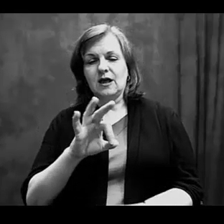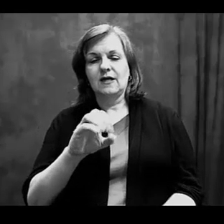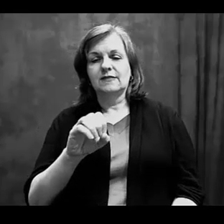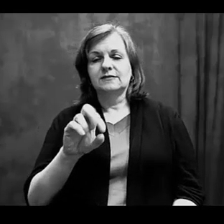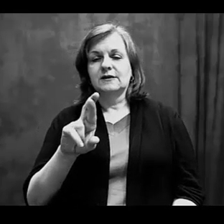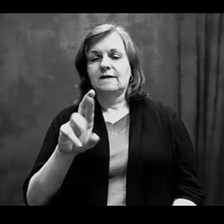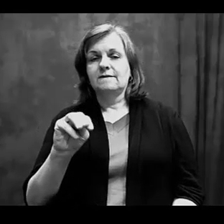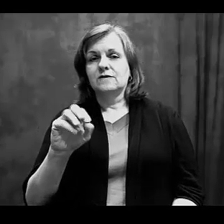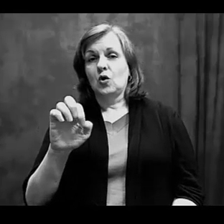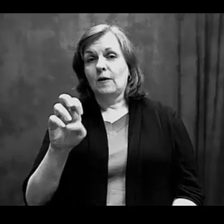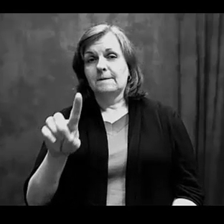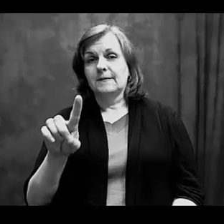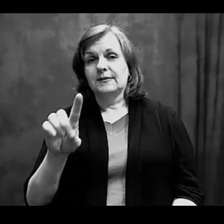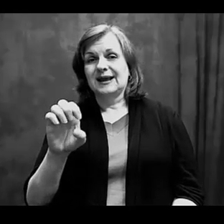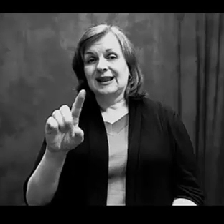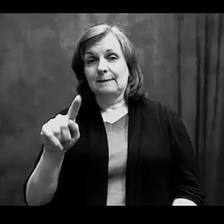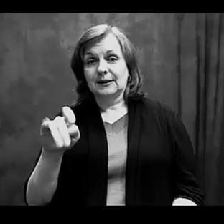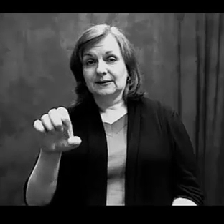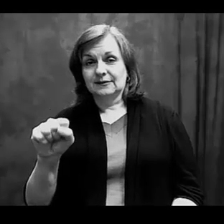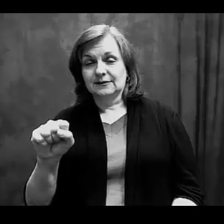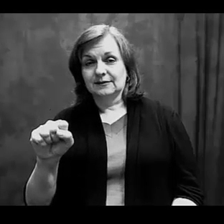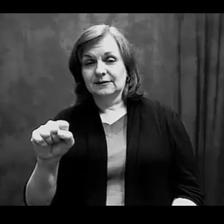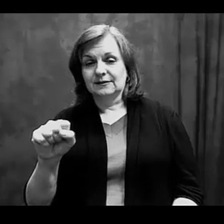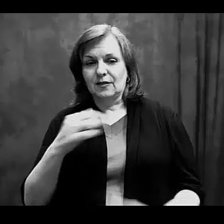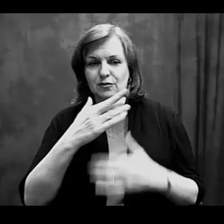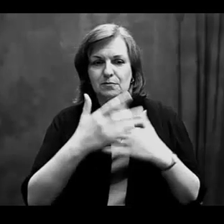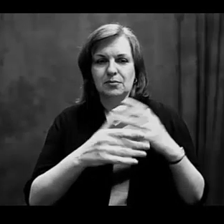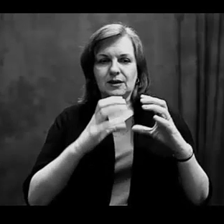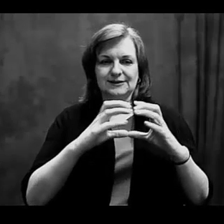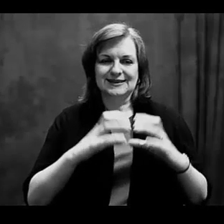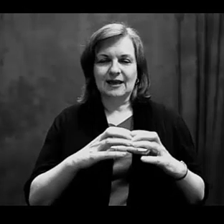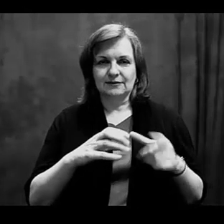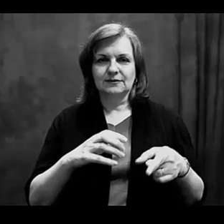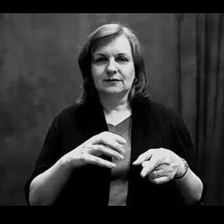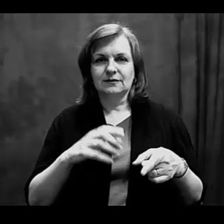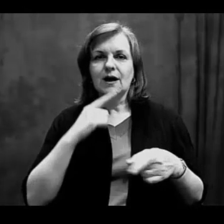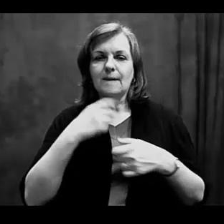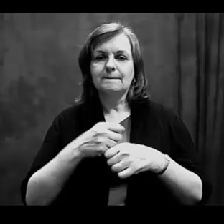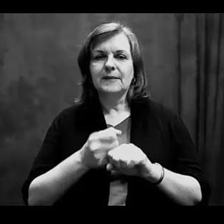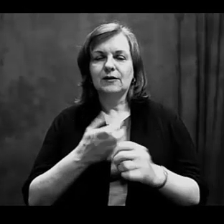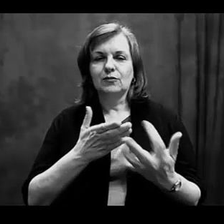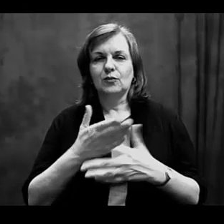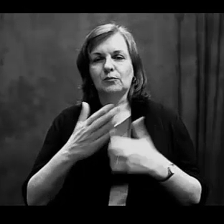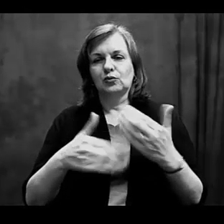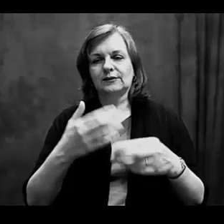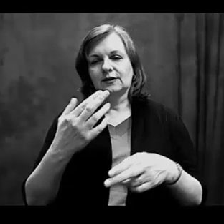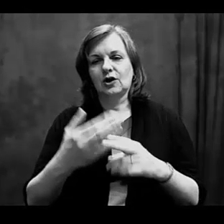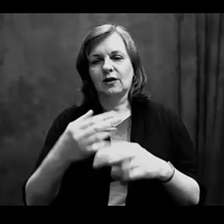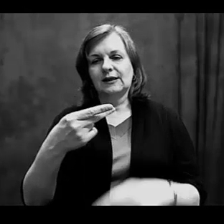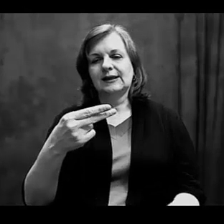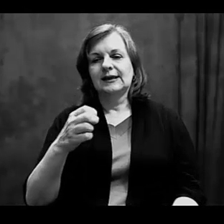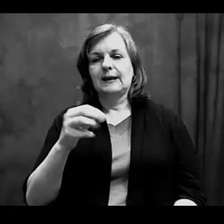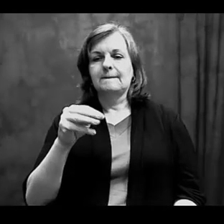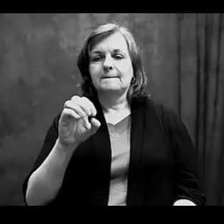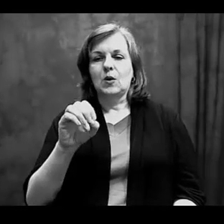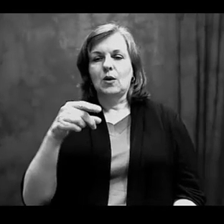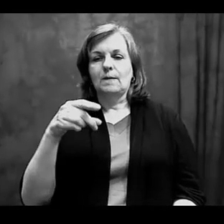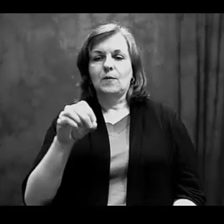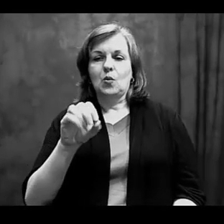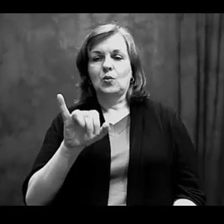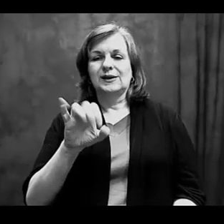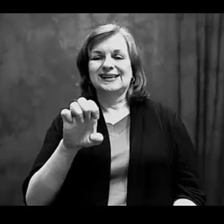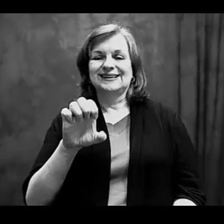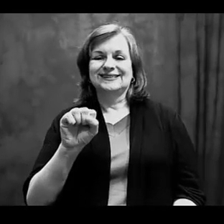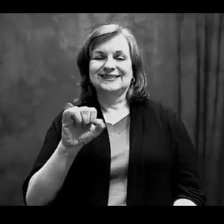hemoglobin constituents of that, we do look at these formed elements that we mentioned, so the blood cells, actually